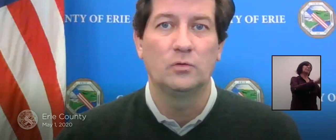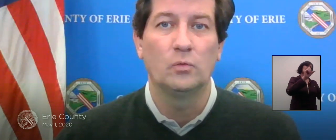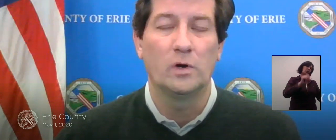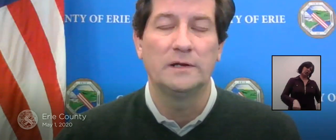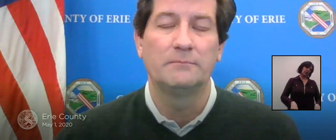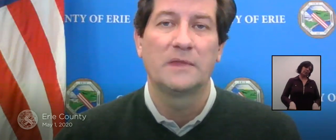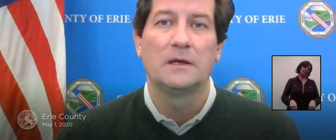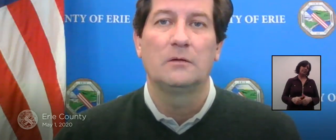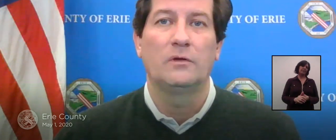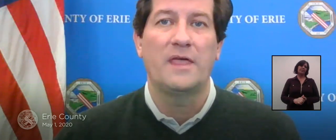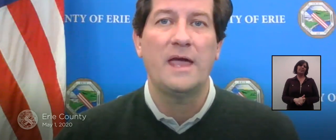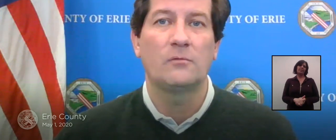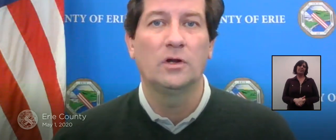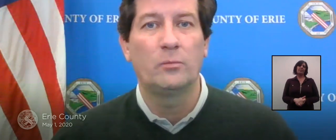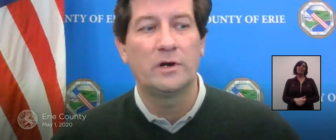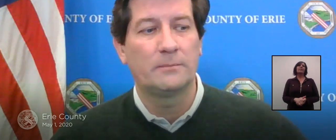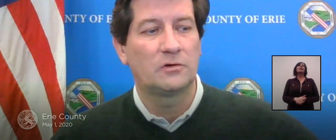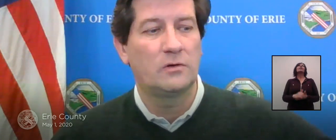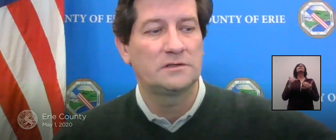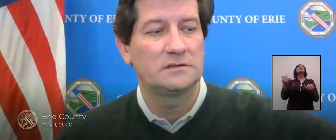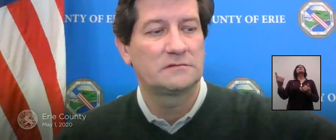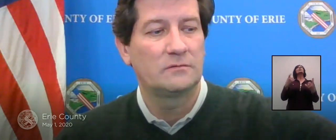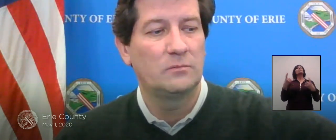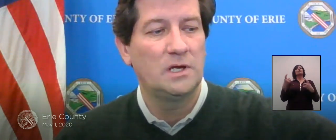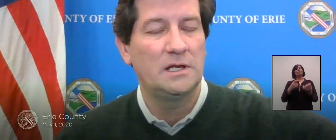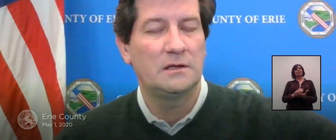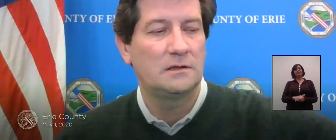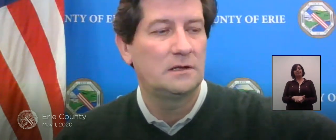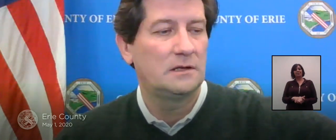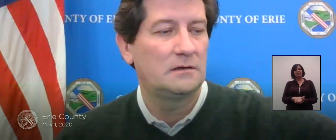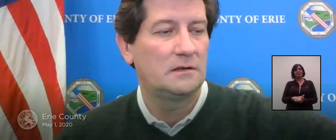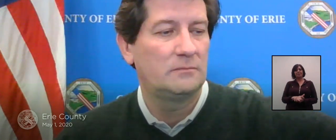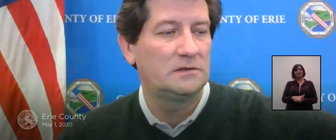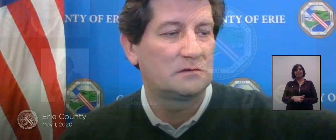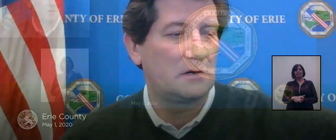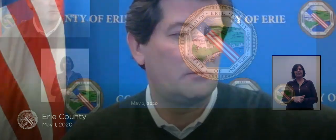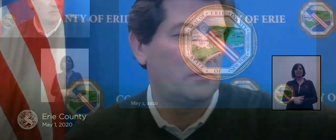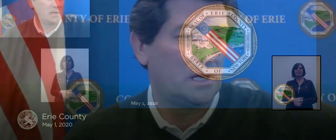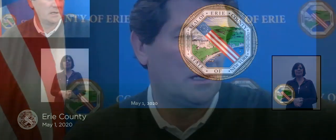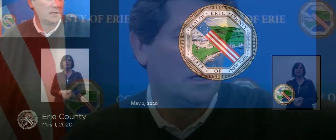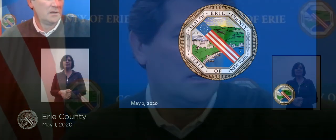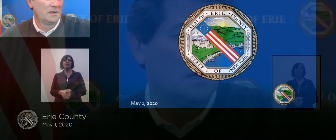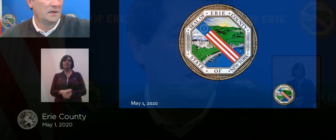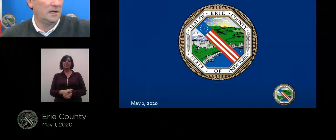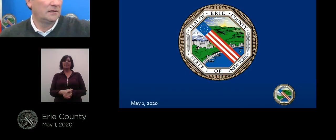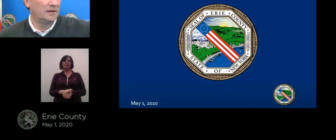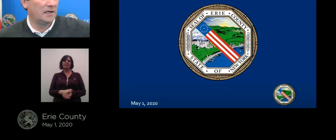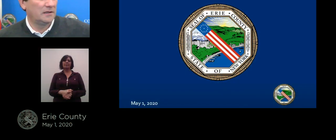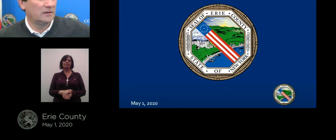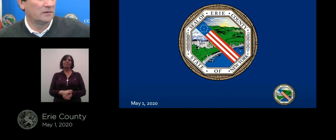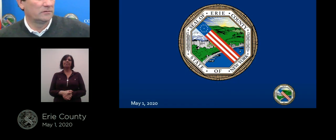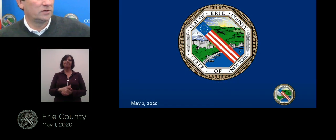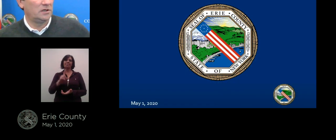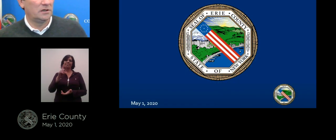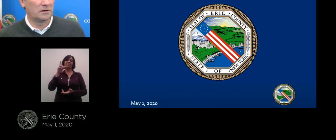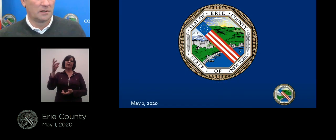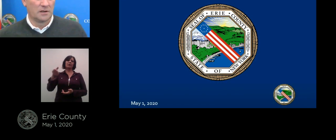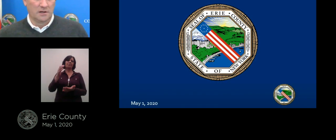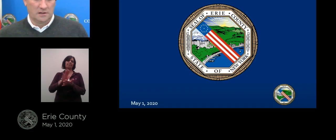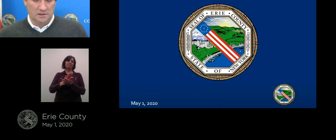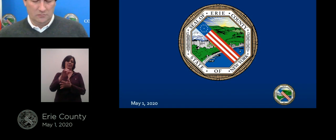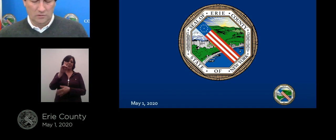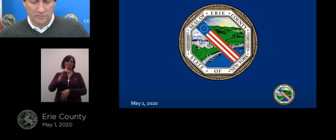one who would. With that, we'll open it up to questions from the media, and let me just grab my handy-dandy little sheet